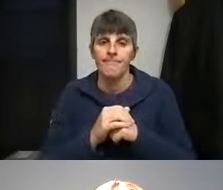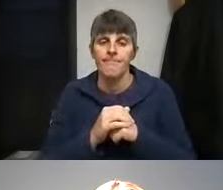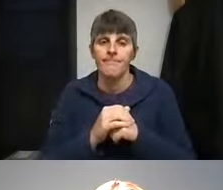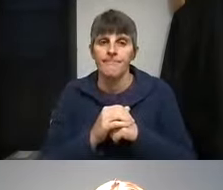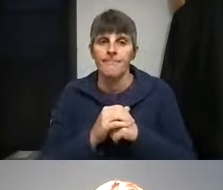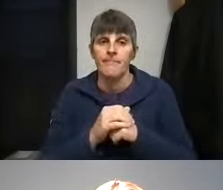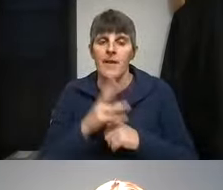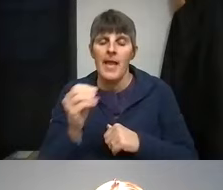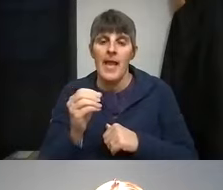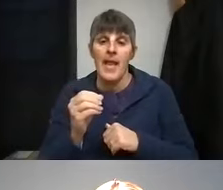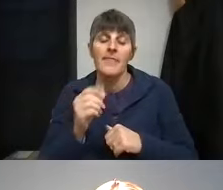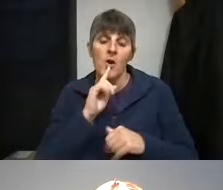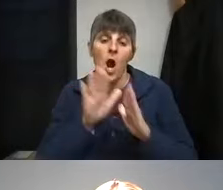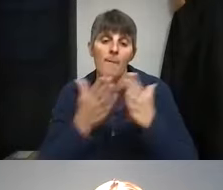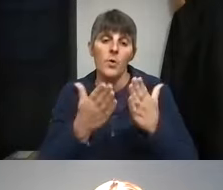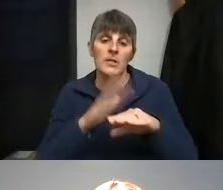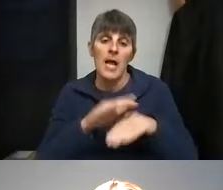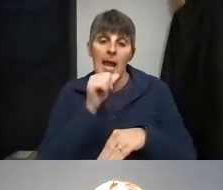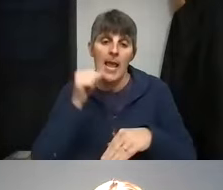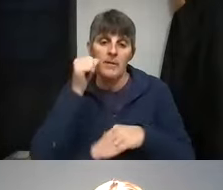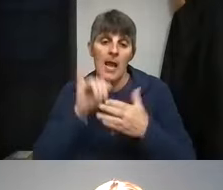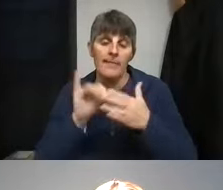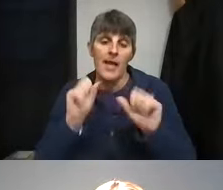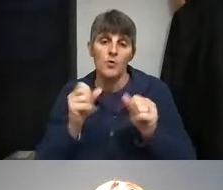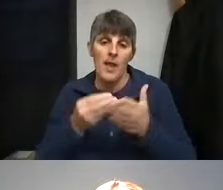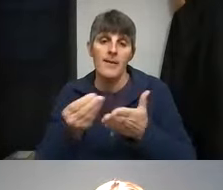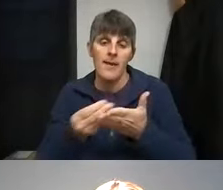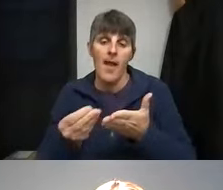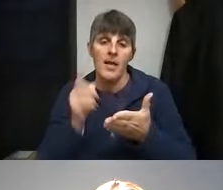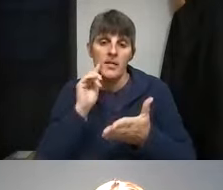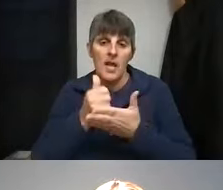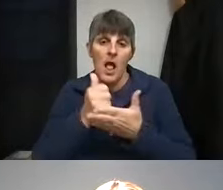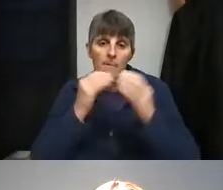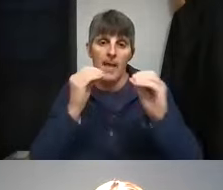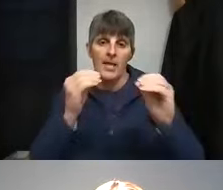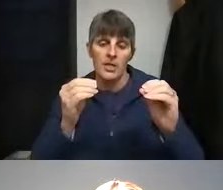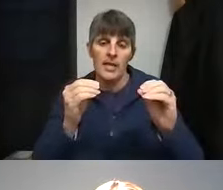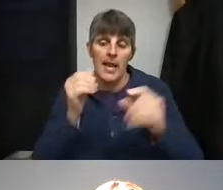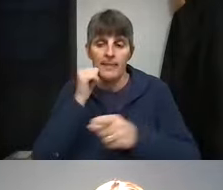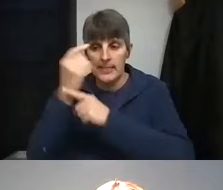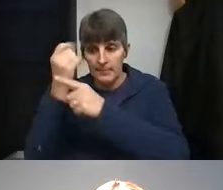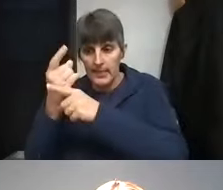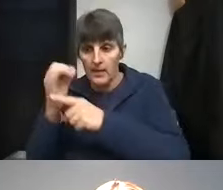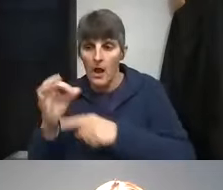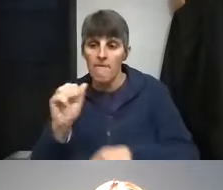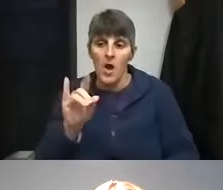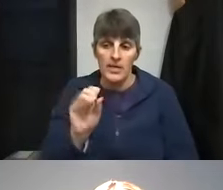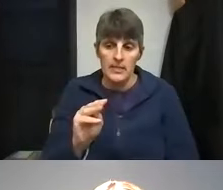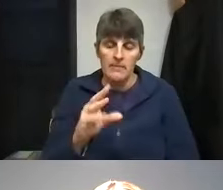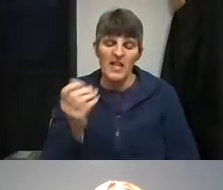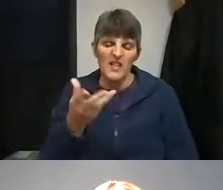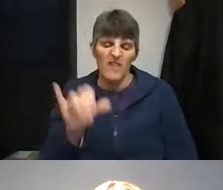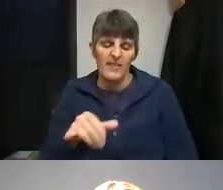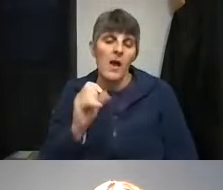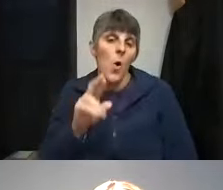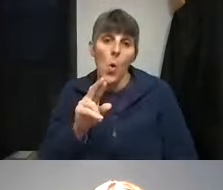pretty much there are books also on Amazon that you can get to help educate the sibling of autism and stuff like that,